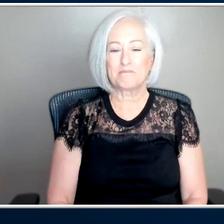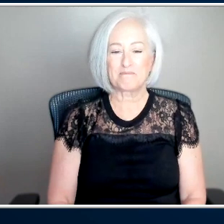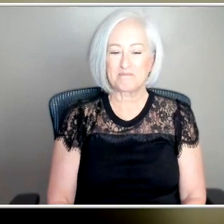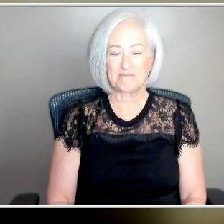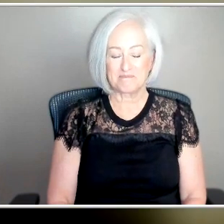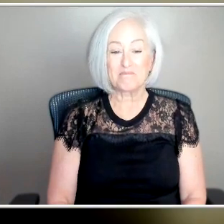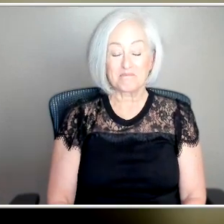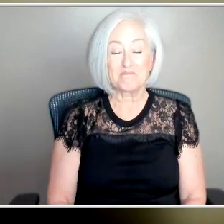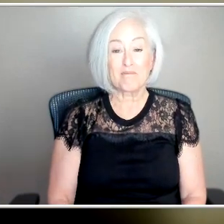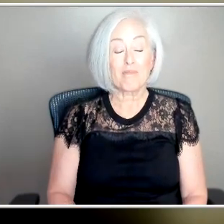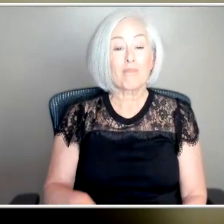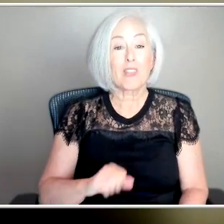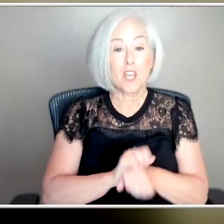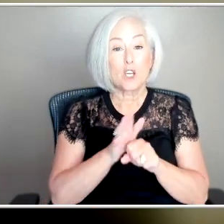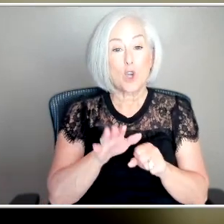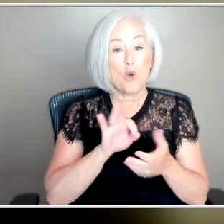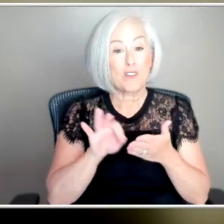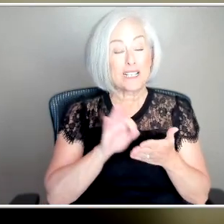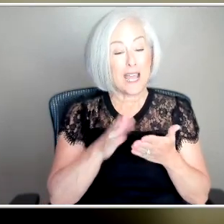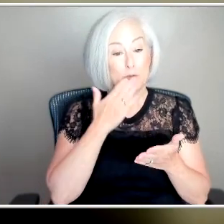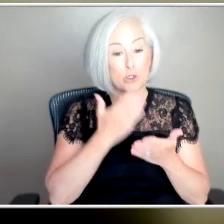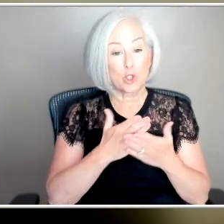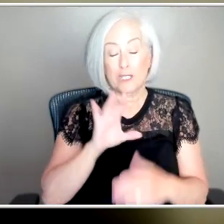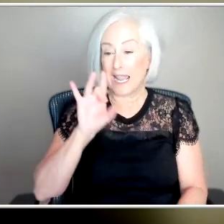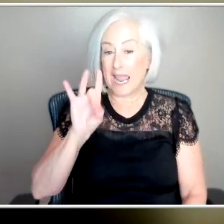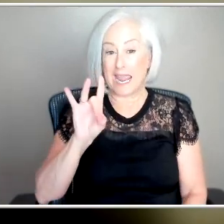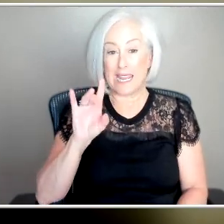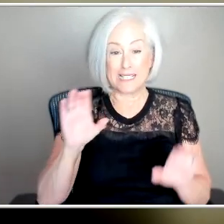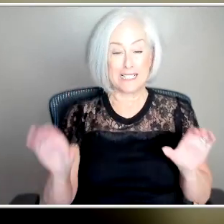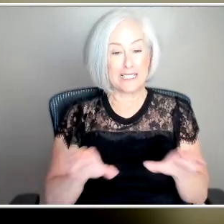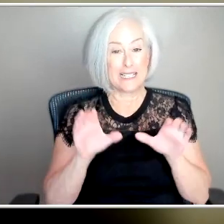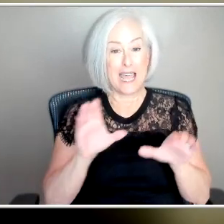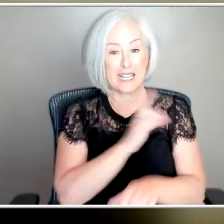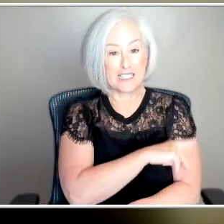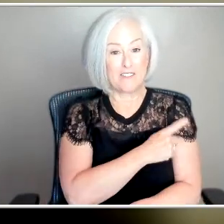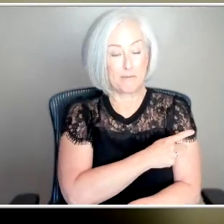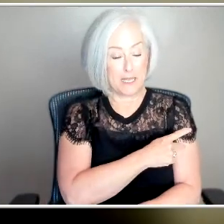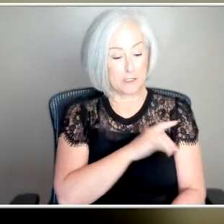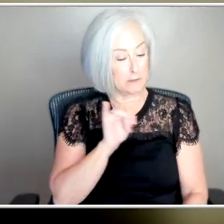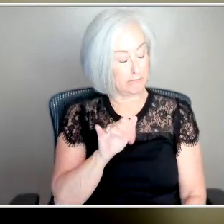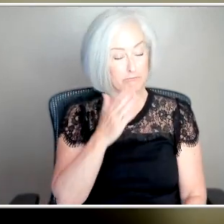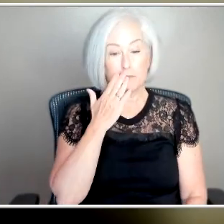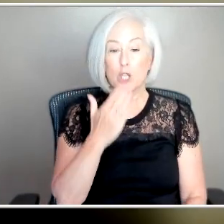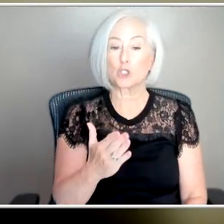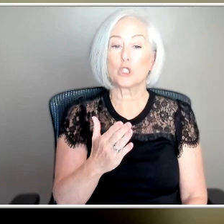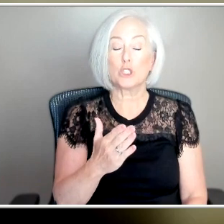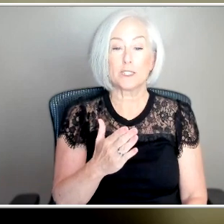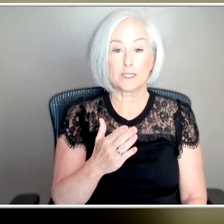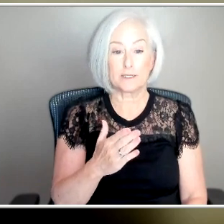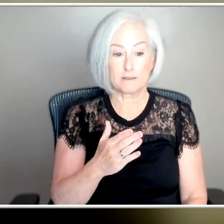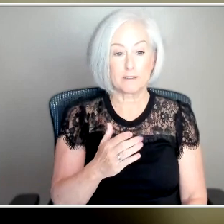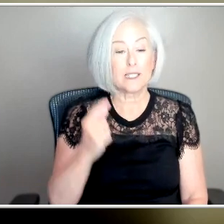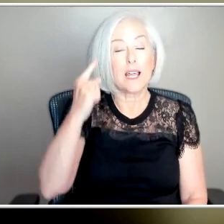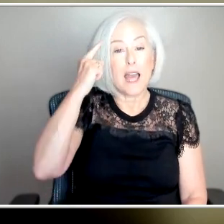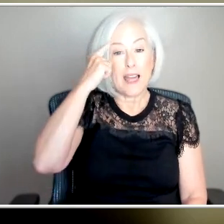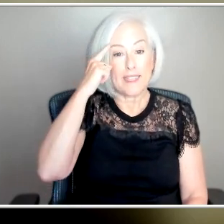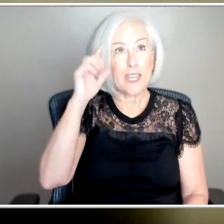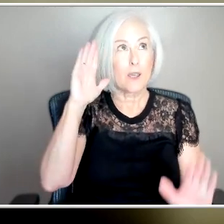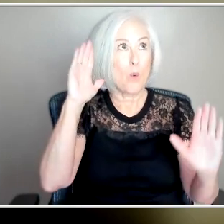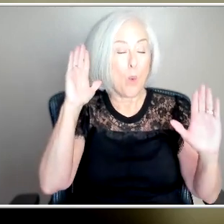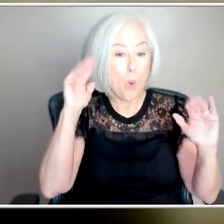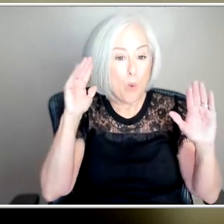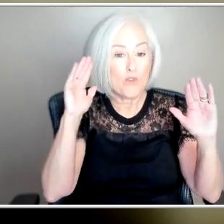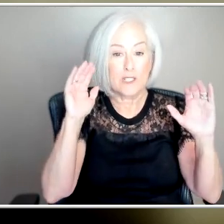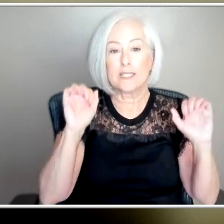Yeah, the COVID count has been good. So 8 active patients, that's single digits. That's really good. I think we can hopefully